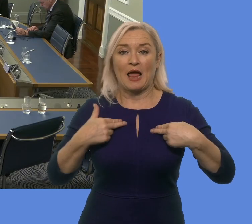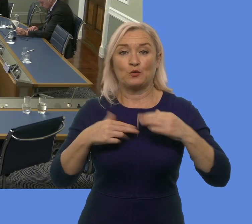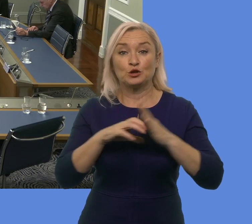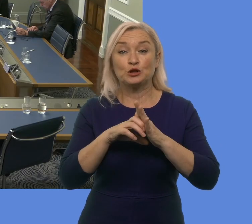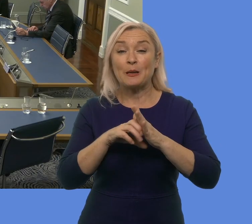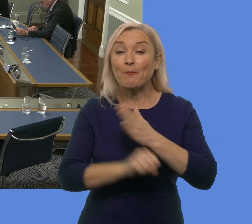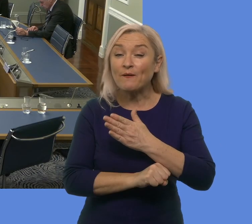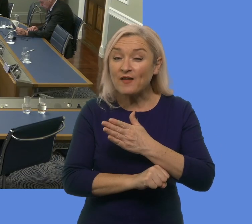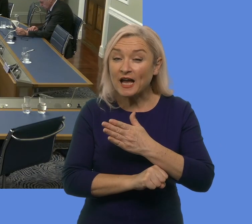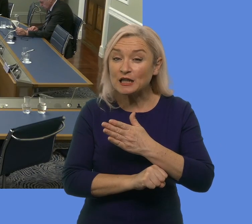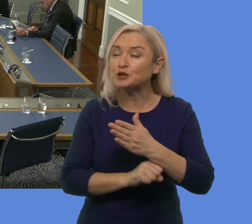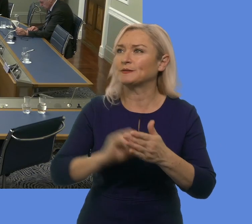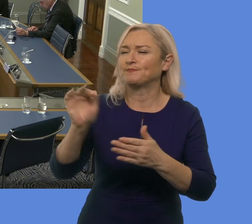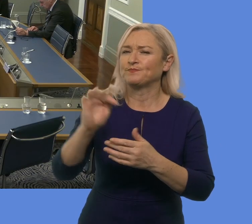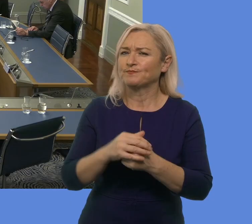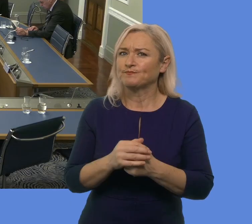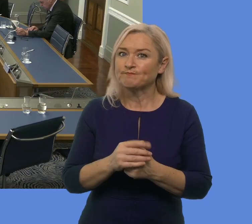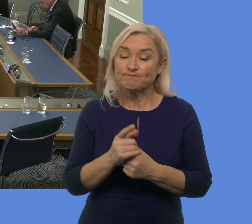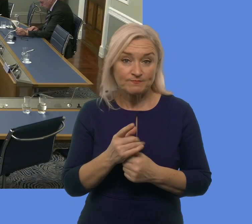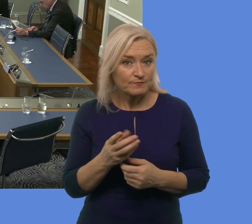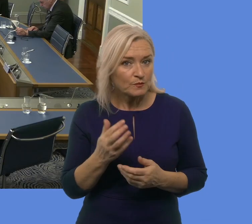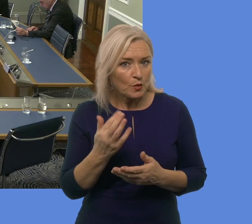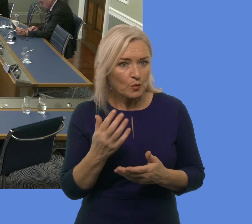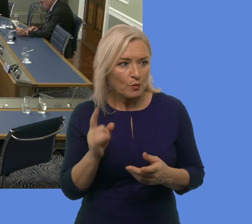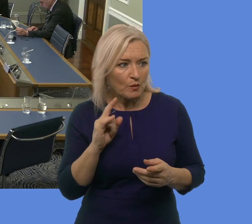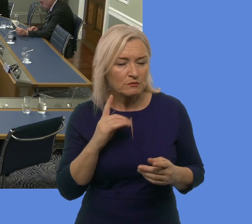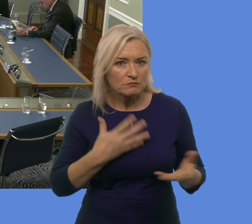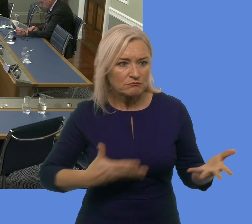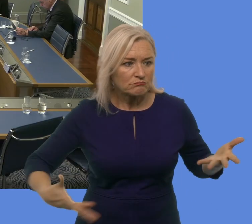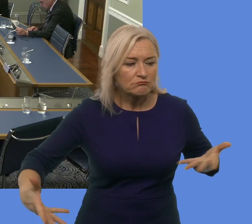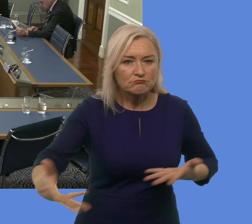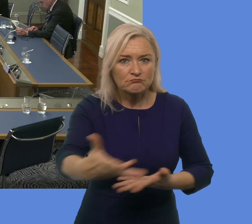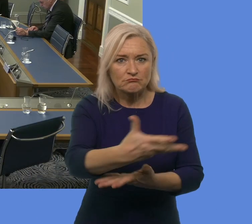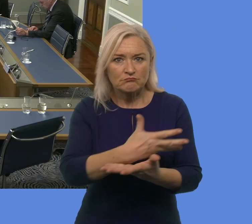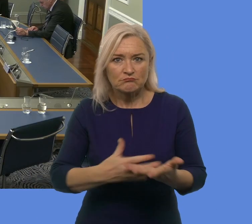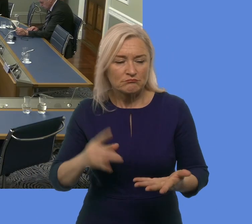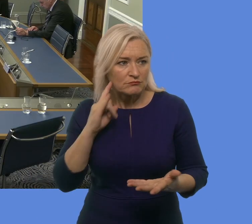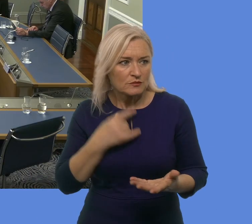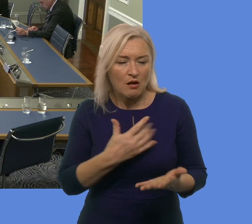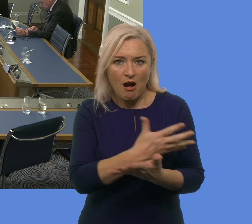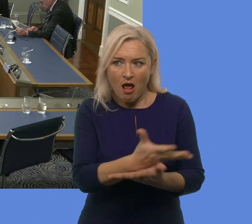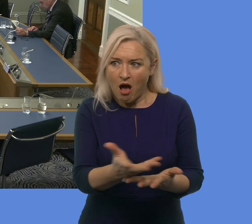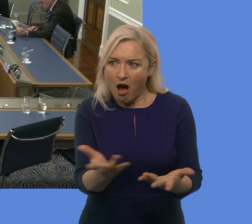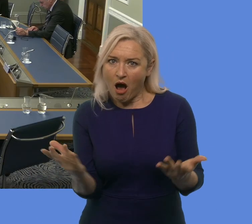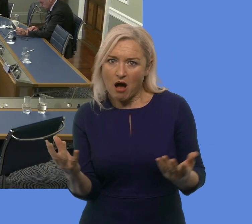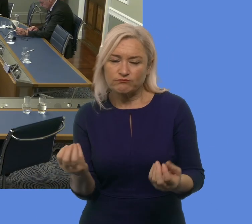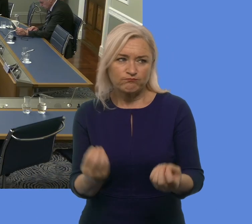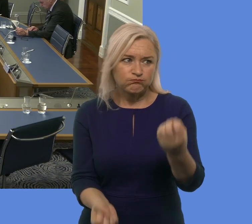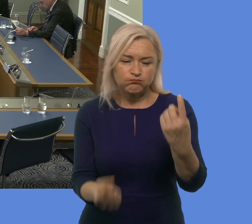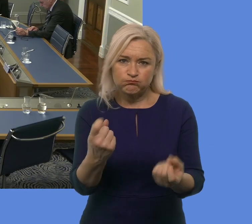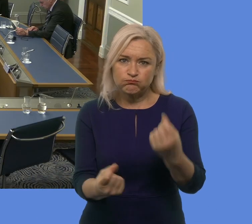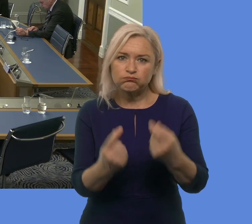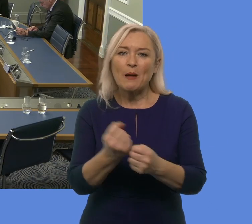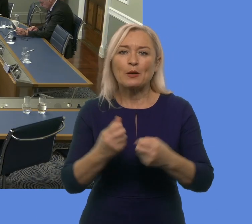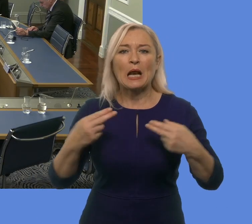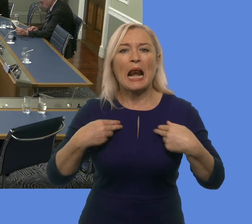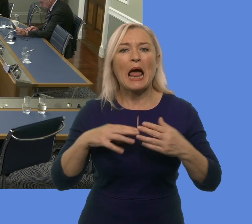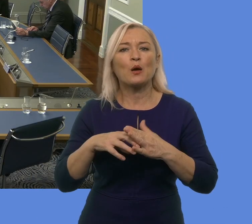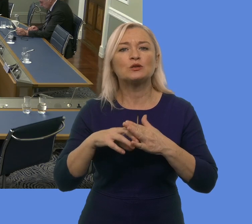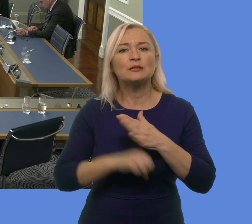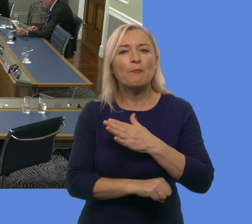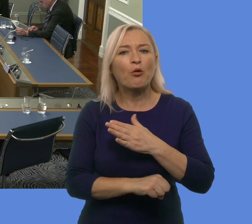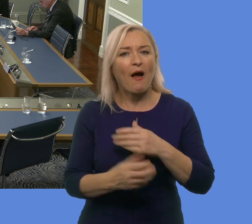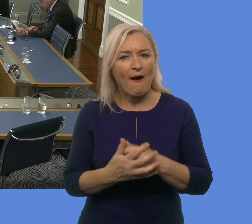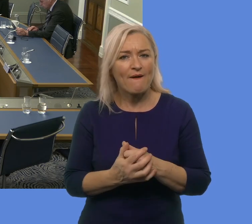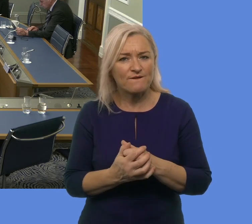So I think that was raised a number of times throughout our meetings with different stakeholders and that was one of the big issues. So we'll ask